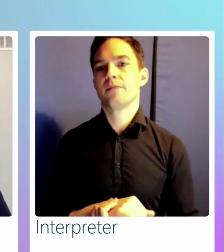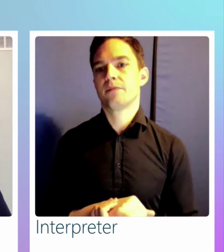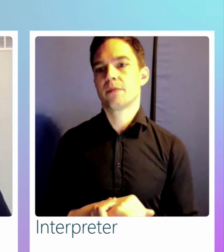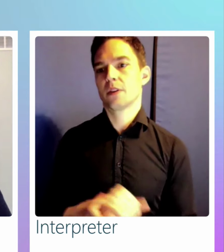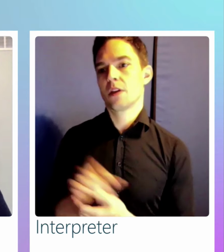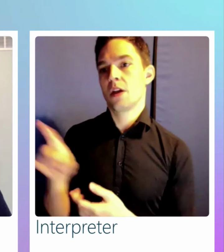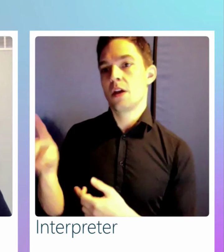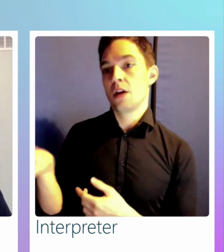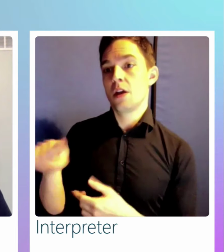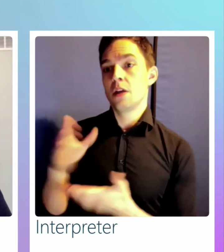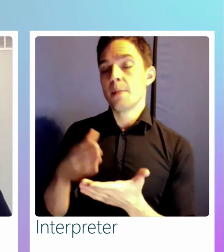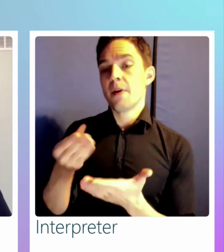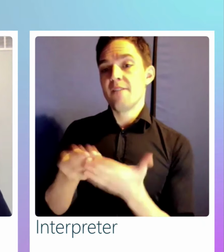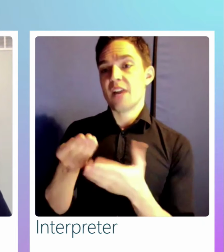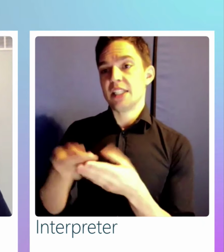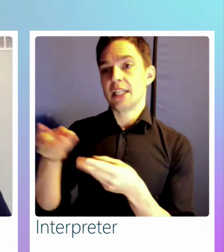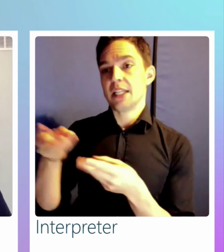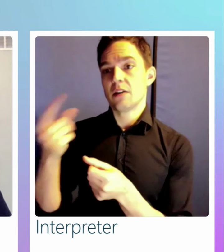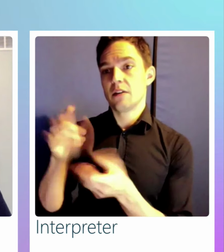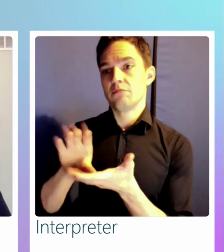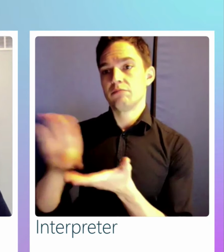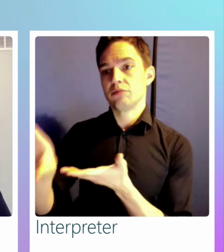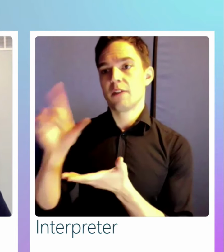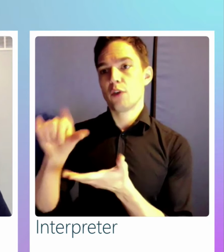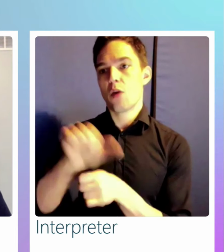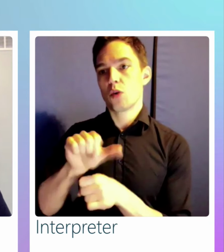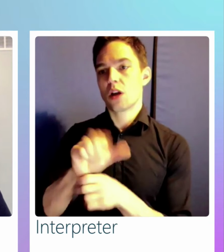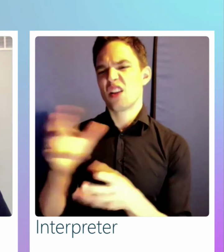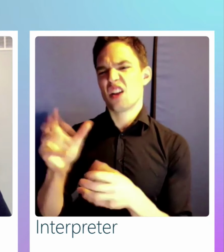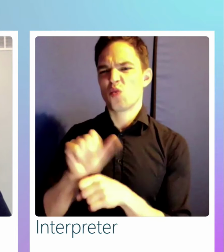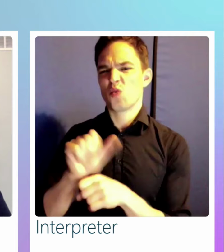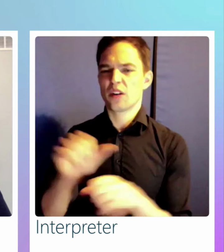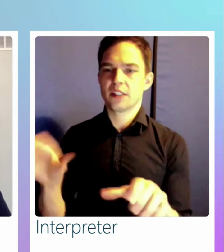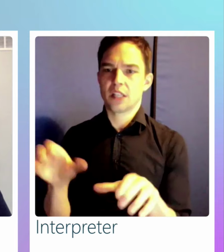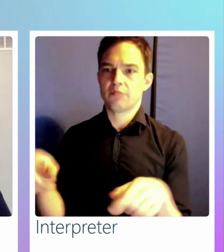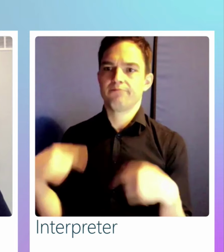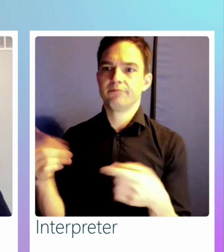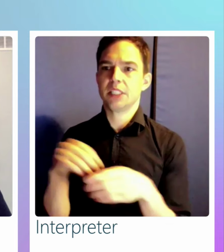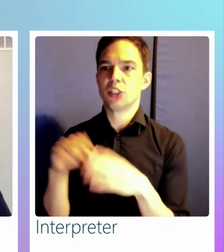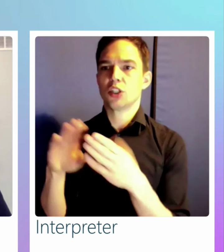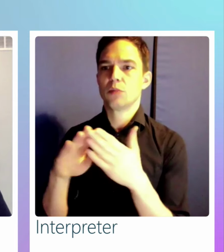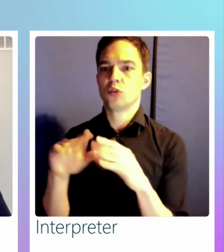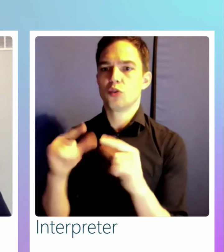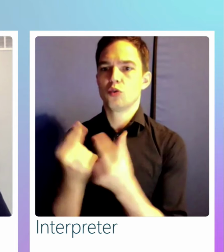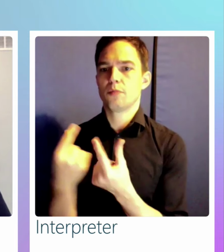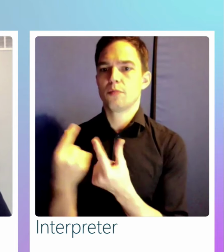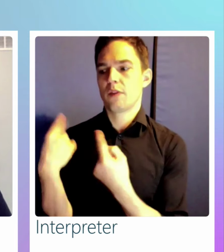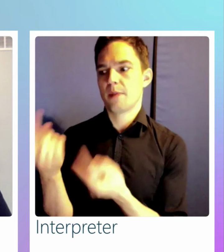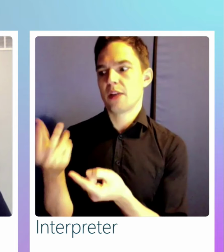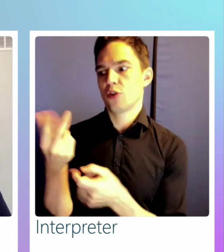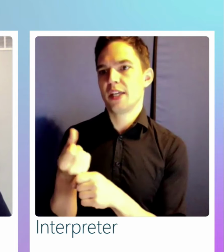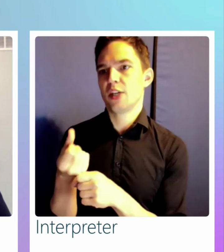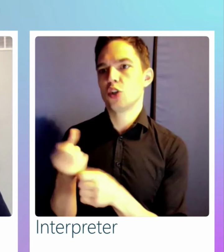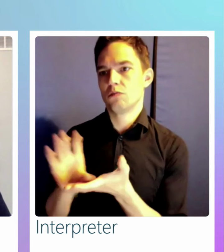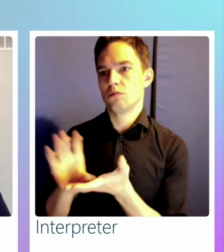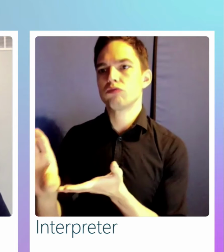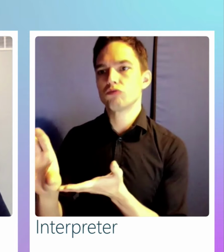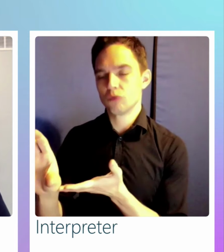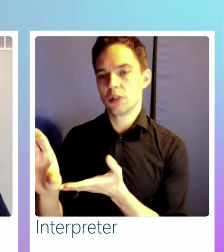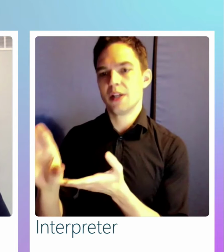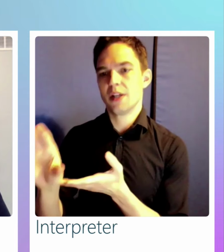There's been some funding for the work. A lot of the work that has happened in the community group over the last 3 years